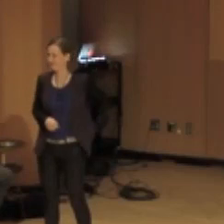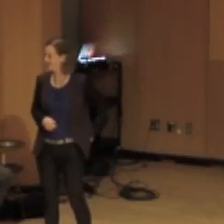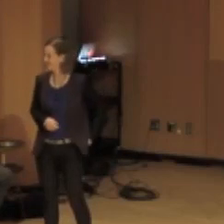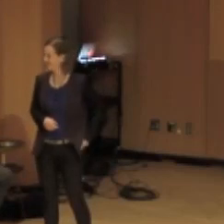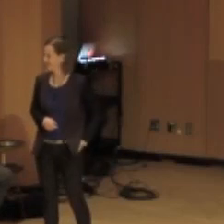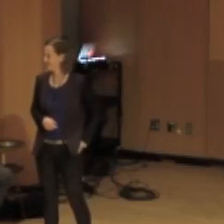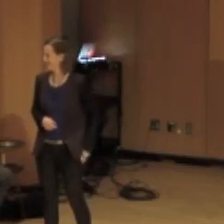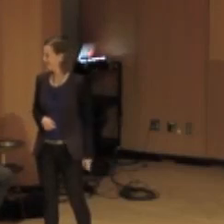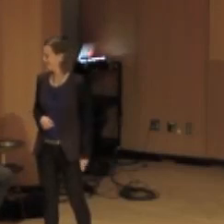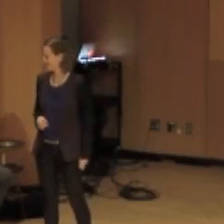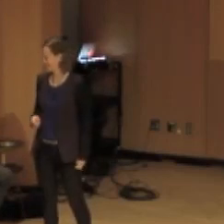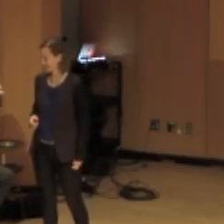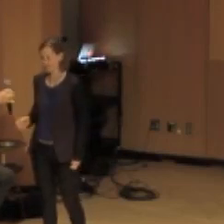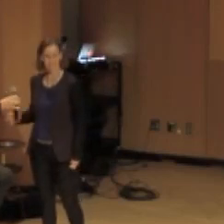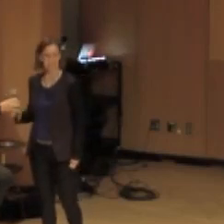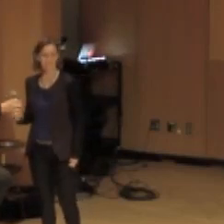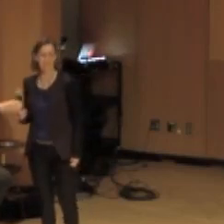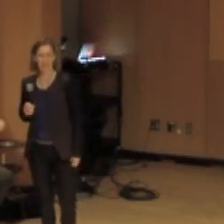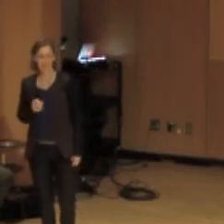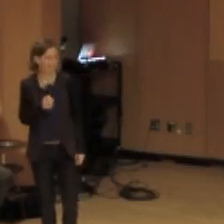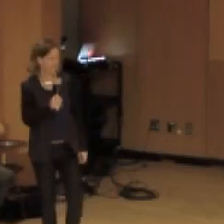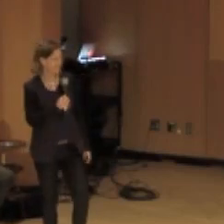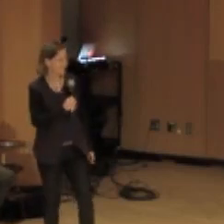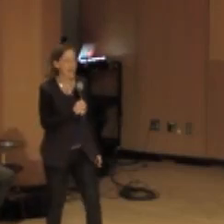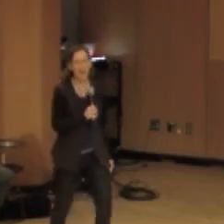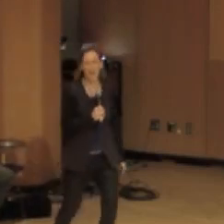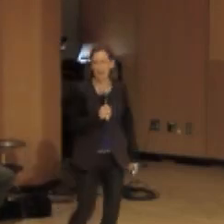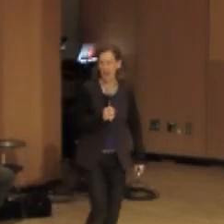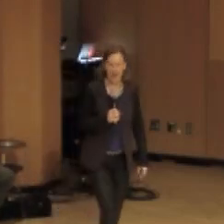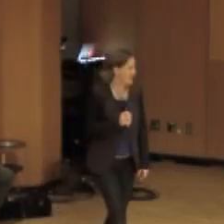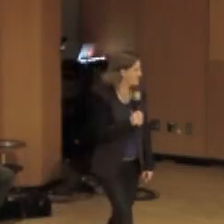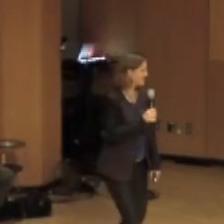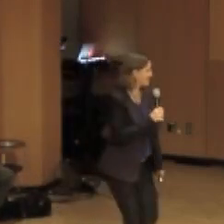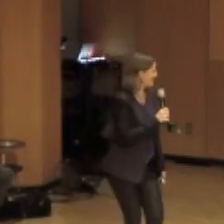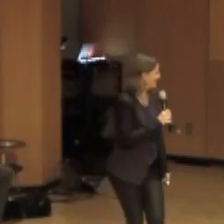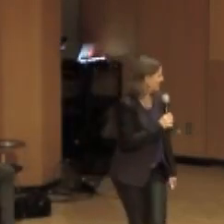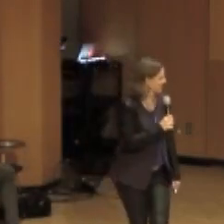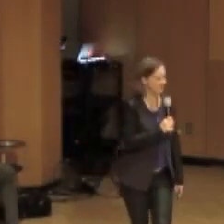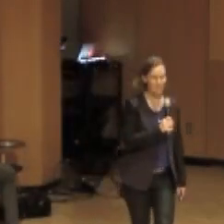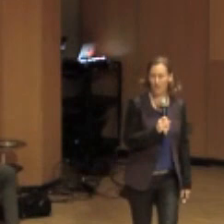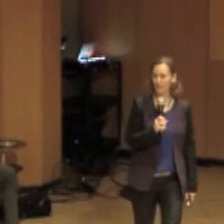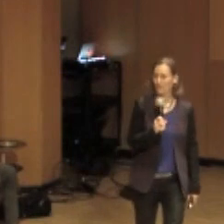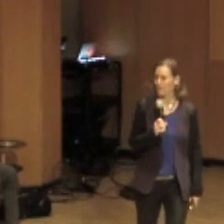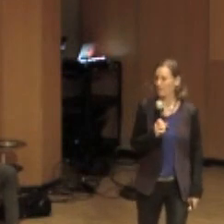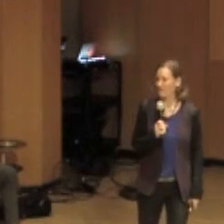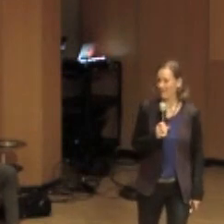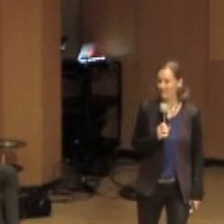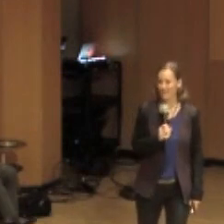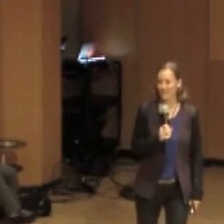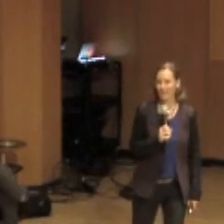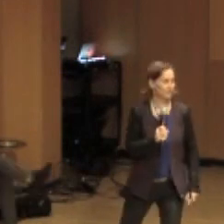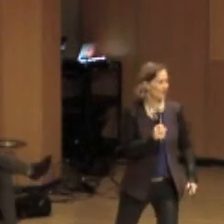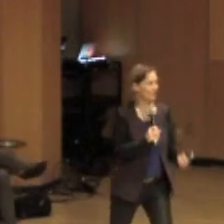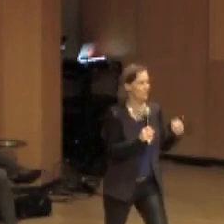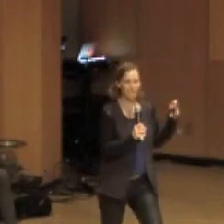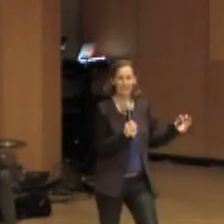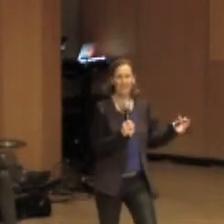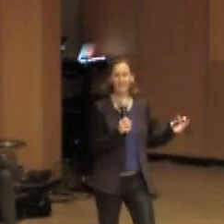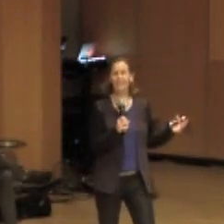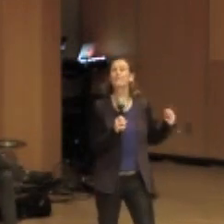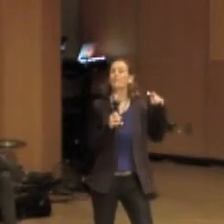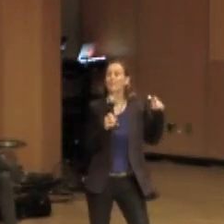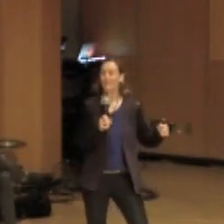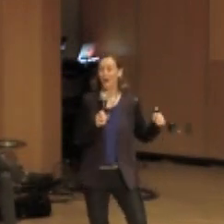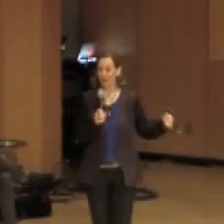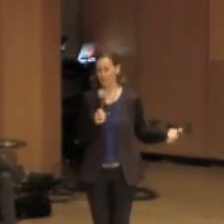but thank you for organizing amazing um so deffy or not what play